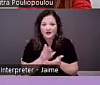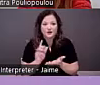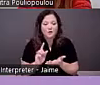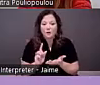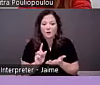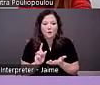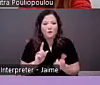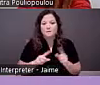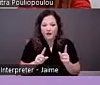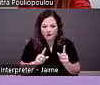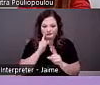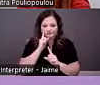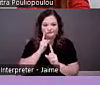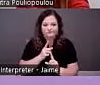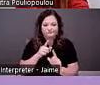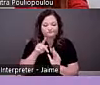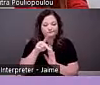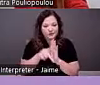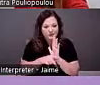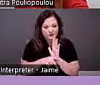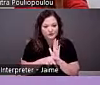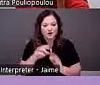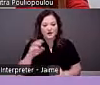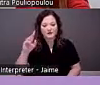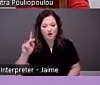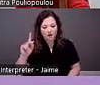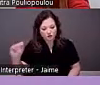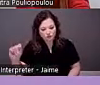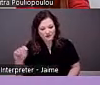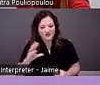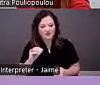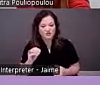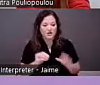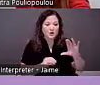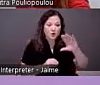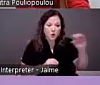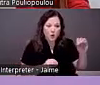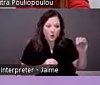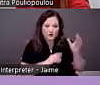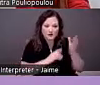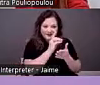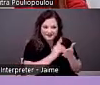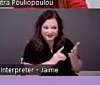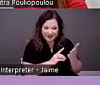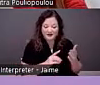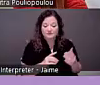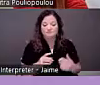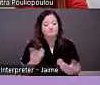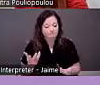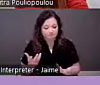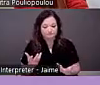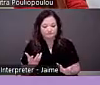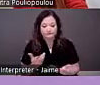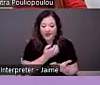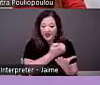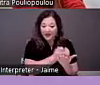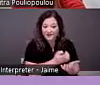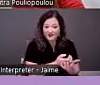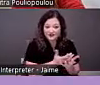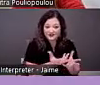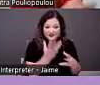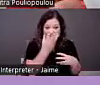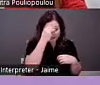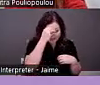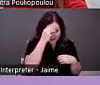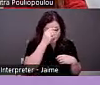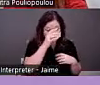of knowledge translation and patient co-design. In other words, we were moving from evidence synthesis and patient